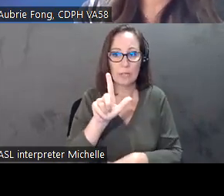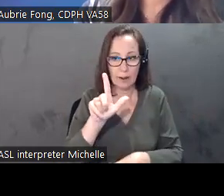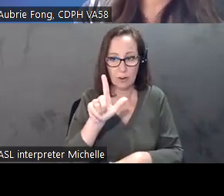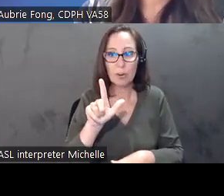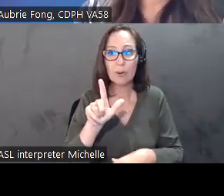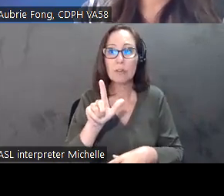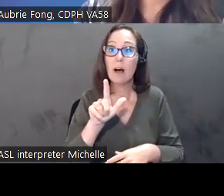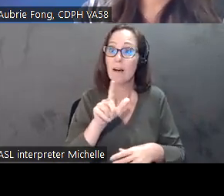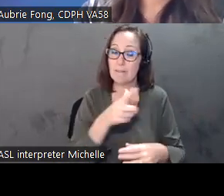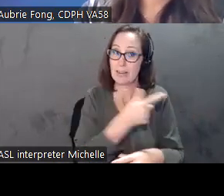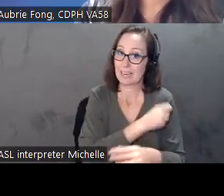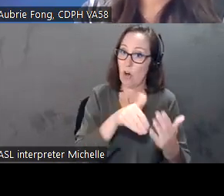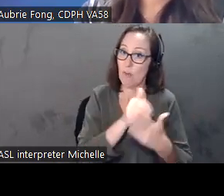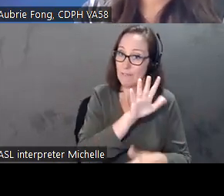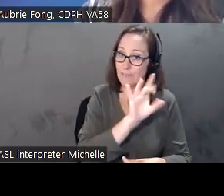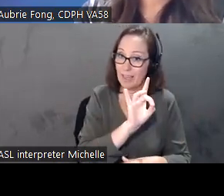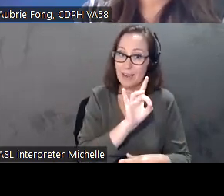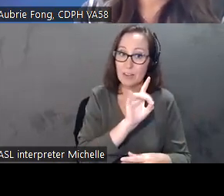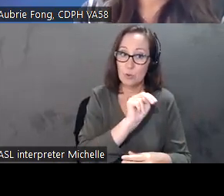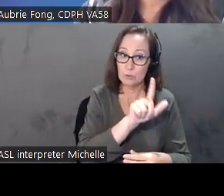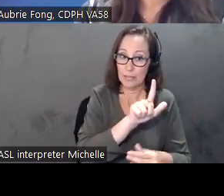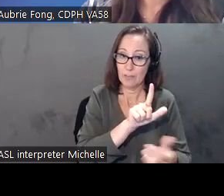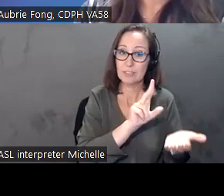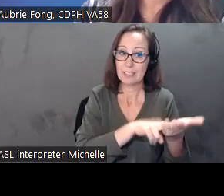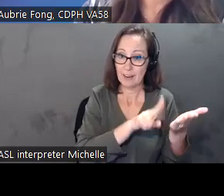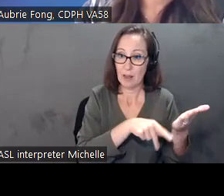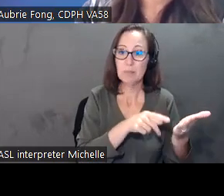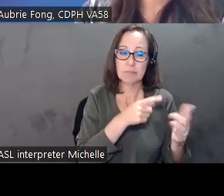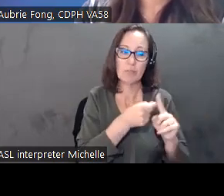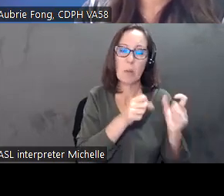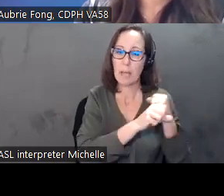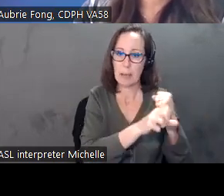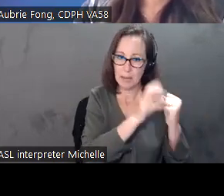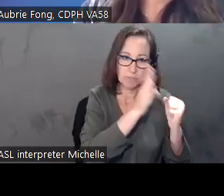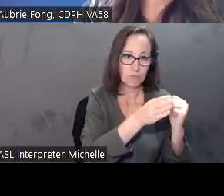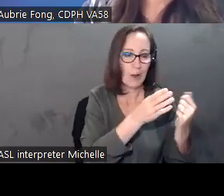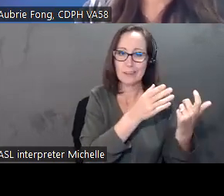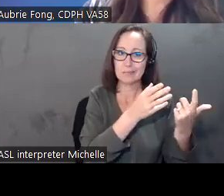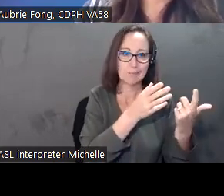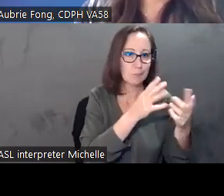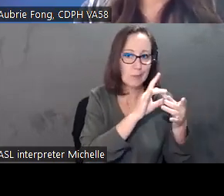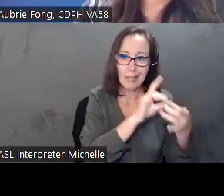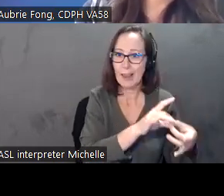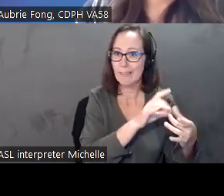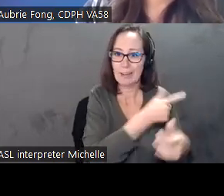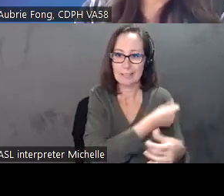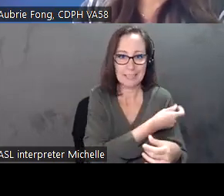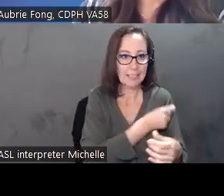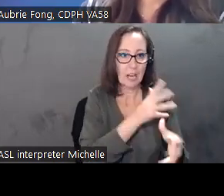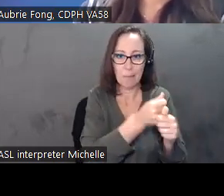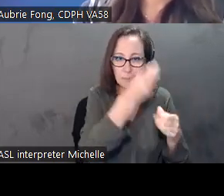Vaccinate All 58 newsletter sign up is directly from our campaign with vaccination updates. Also provides